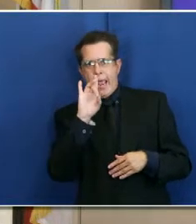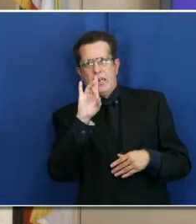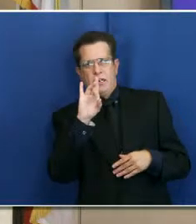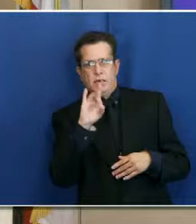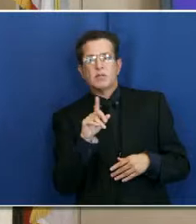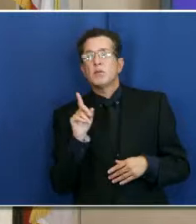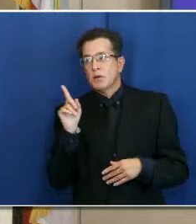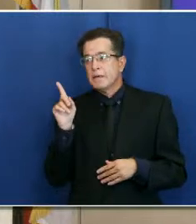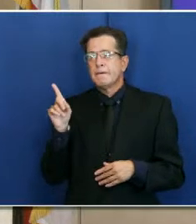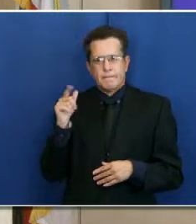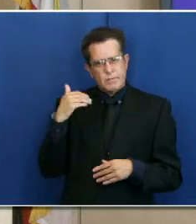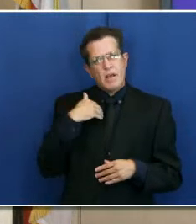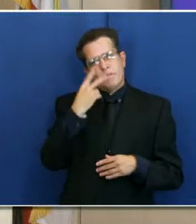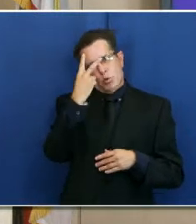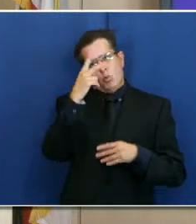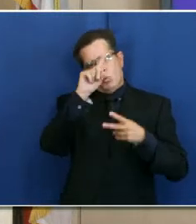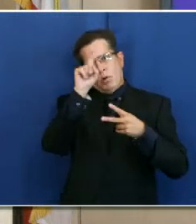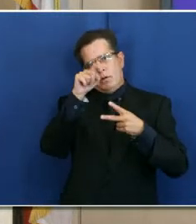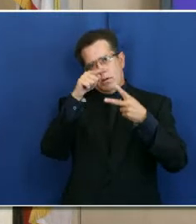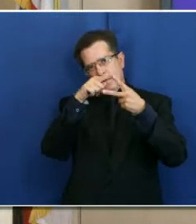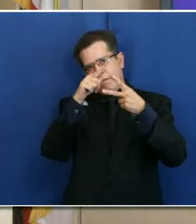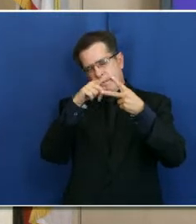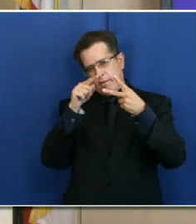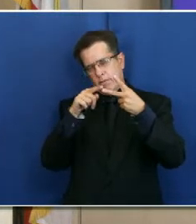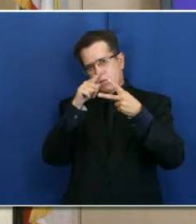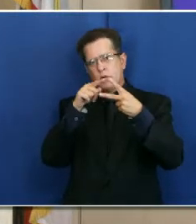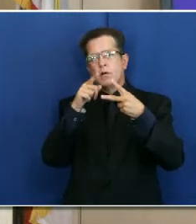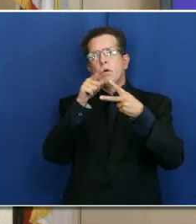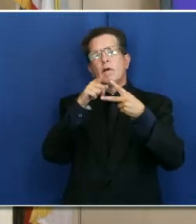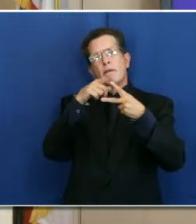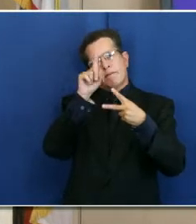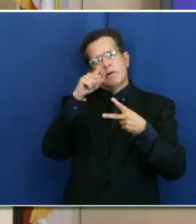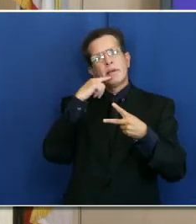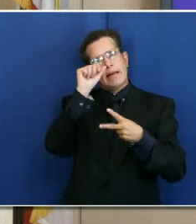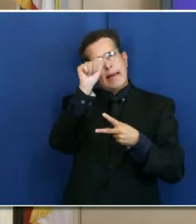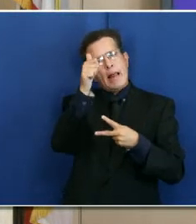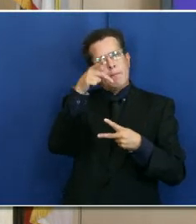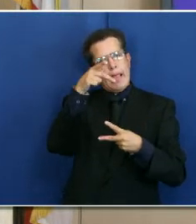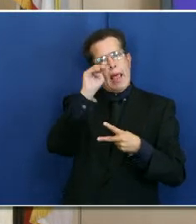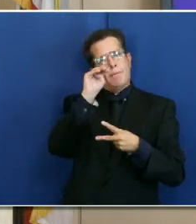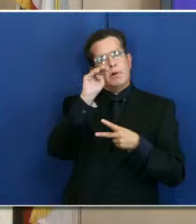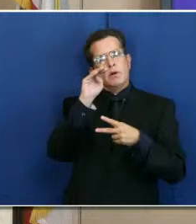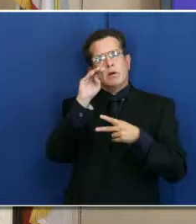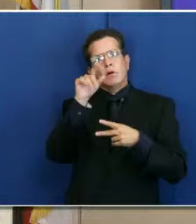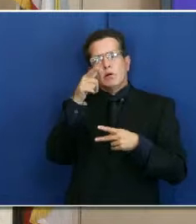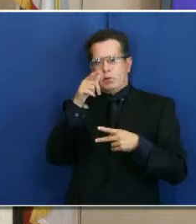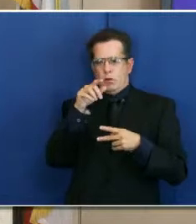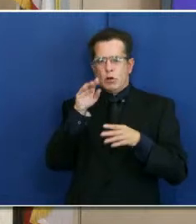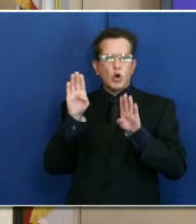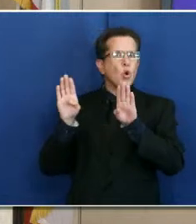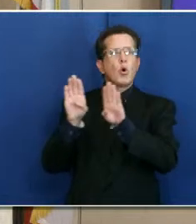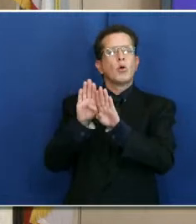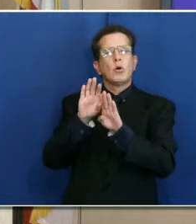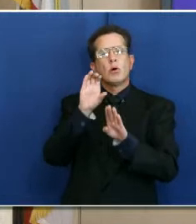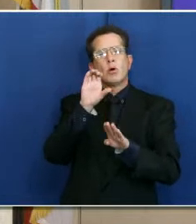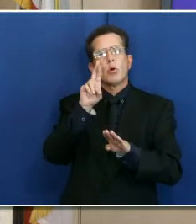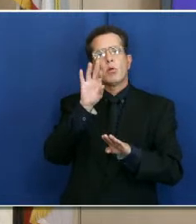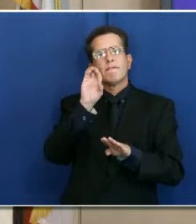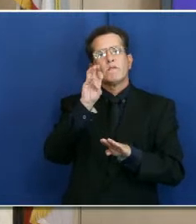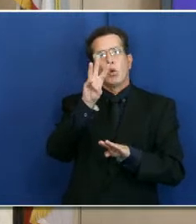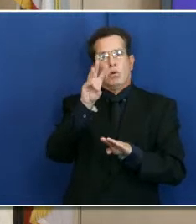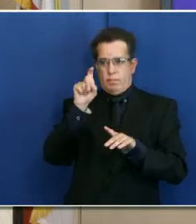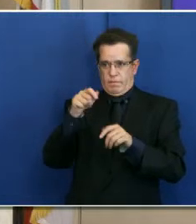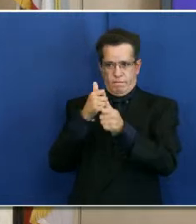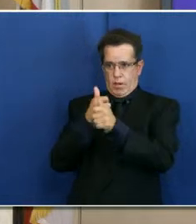Yes, I have two questions. The first is the 10 p.m. curfew still in effect for restaurants? Yes, it